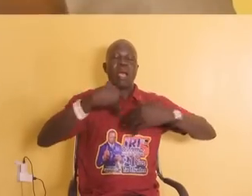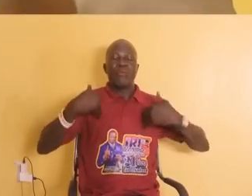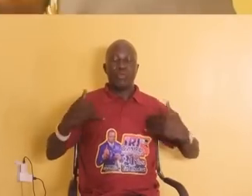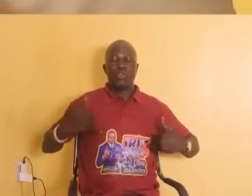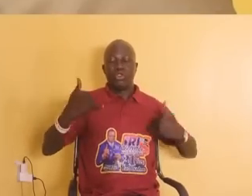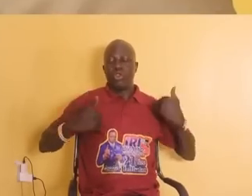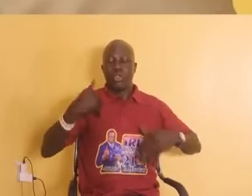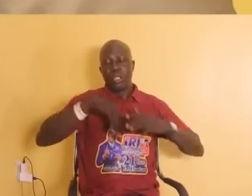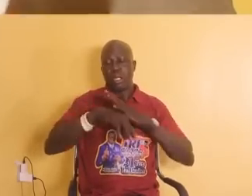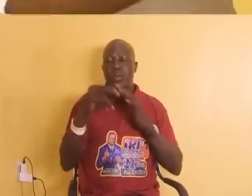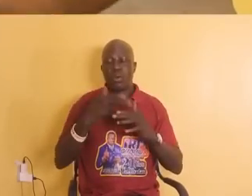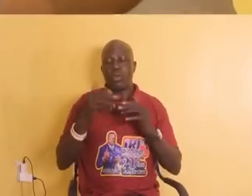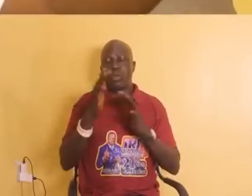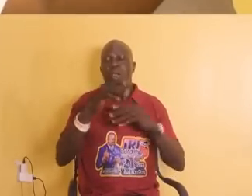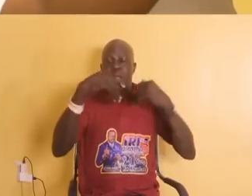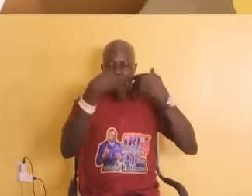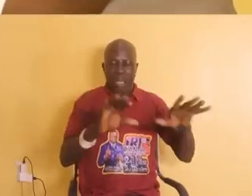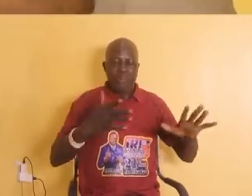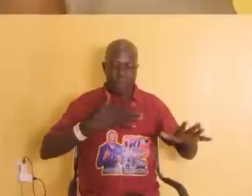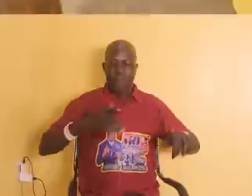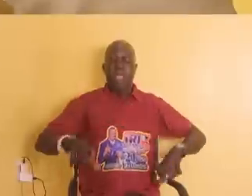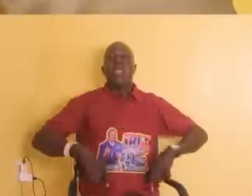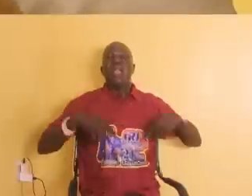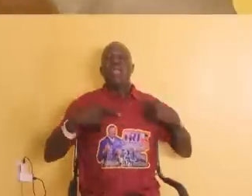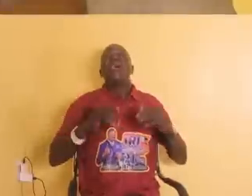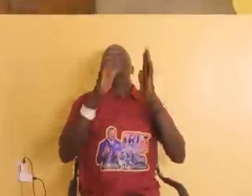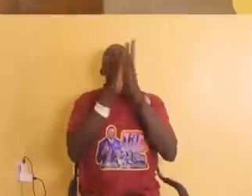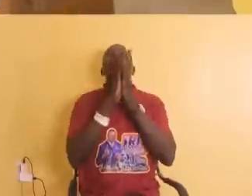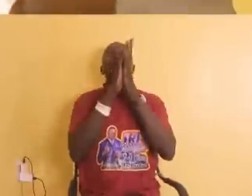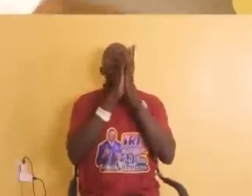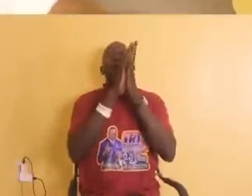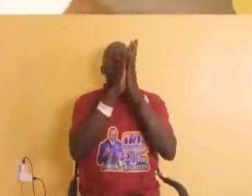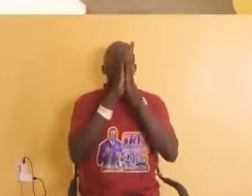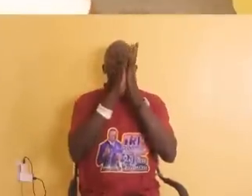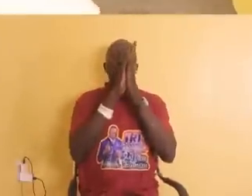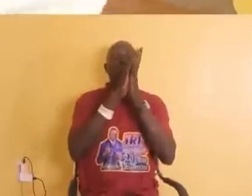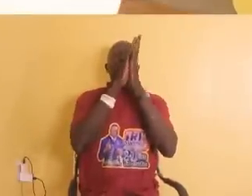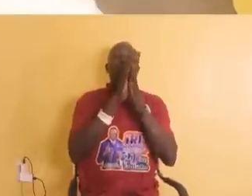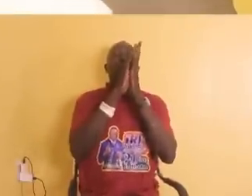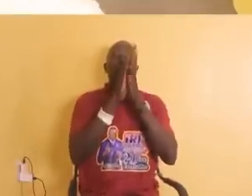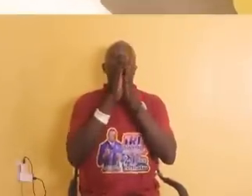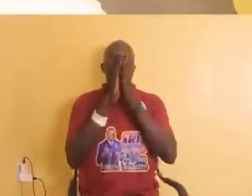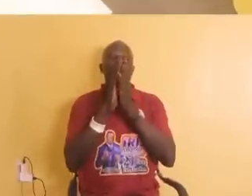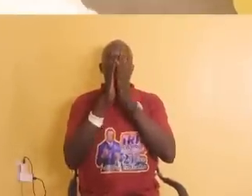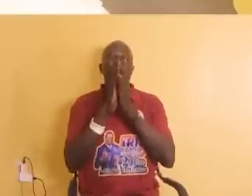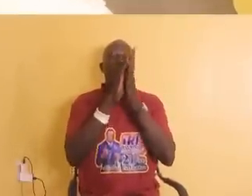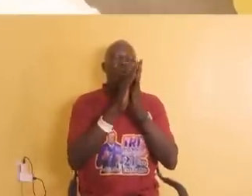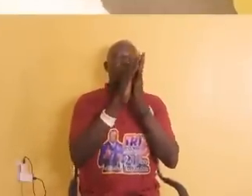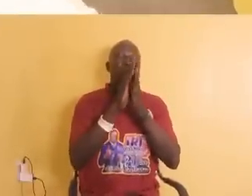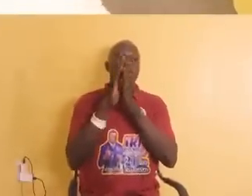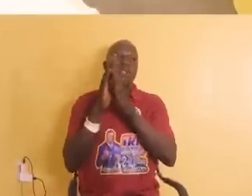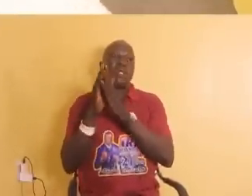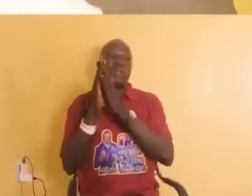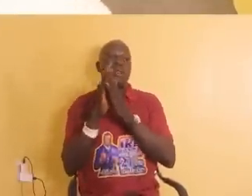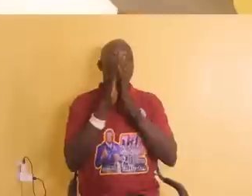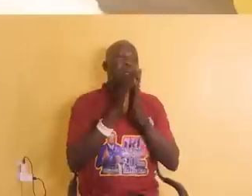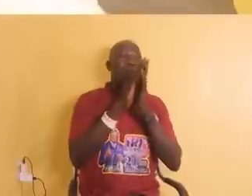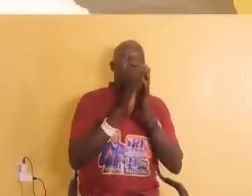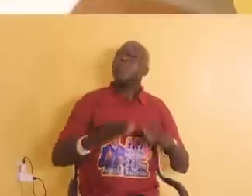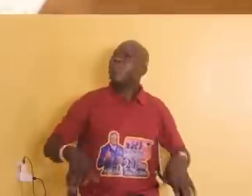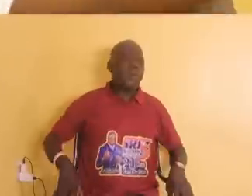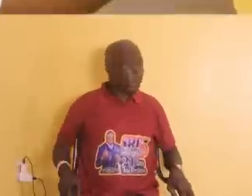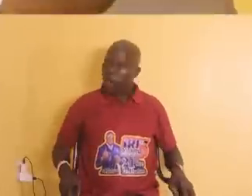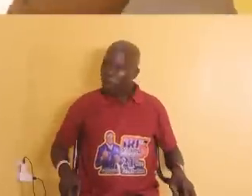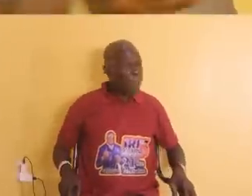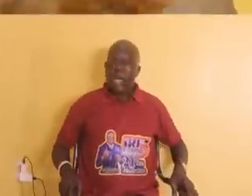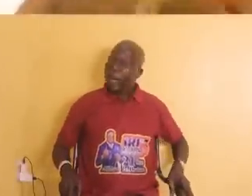name of Jesus. Fire my life. Oh God, oh God, oh God, oh God, oh